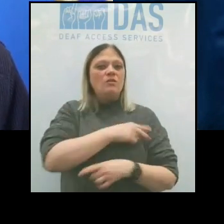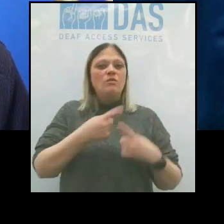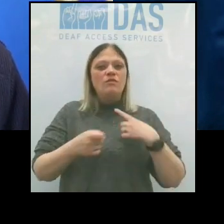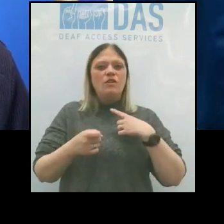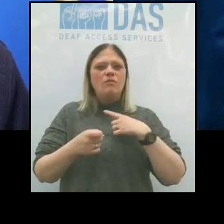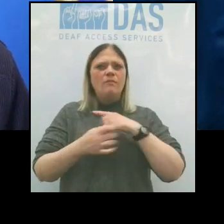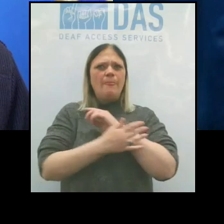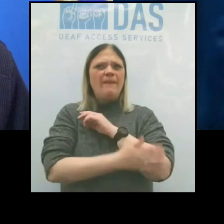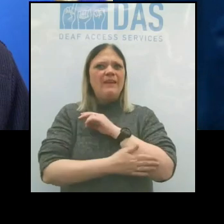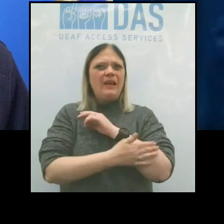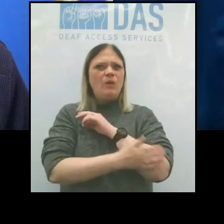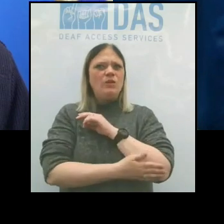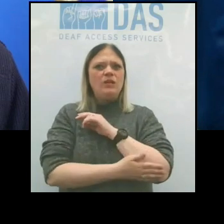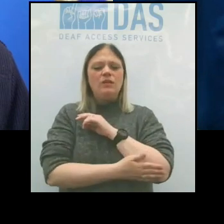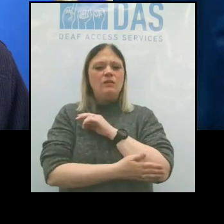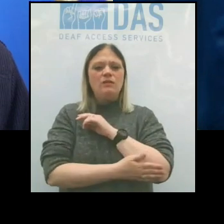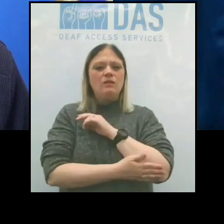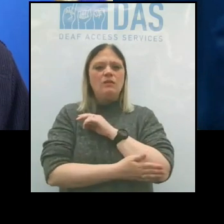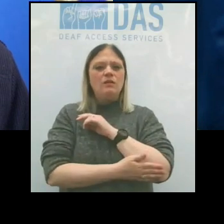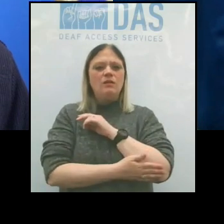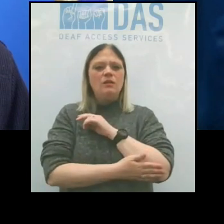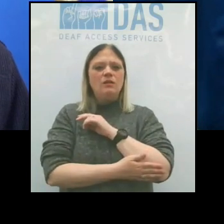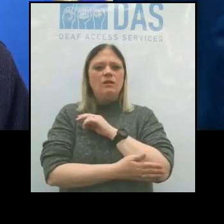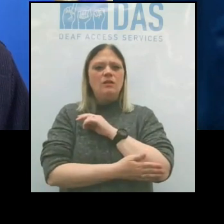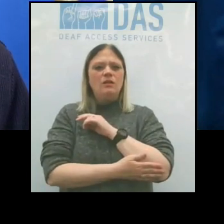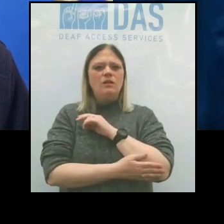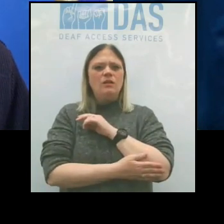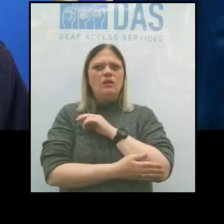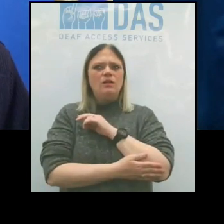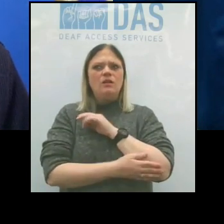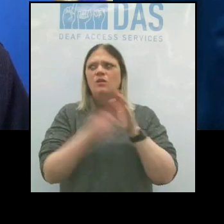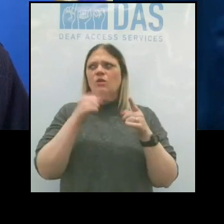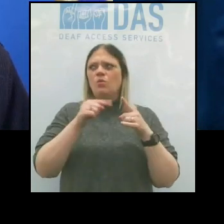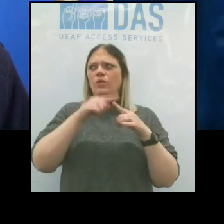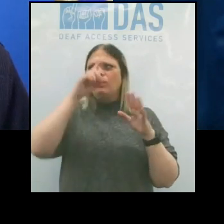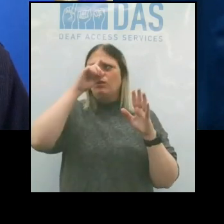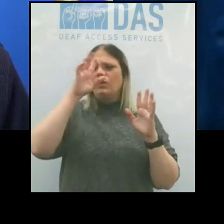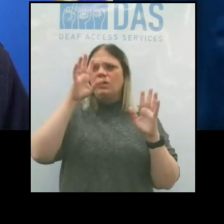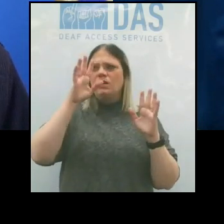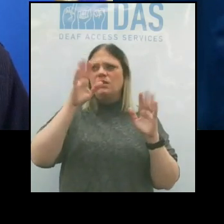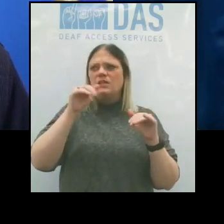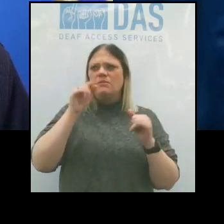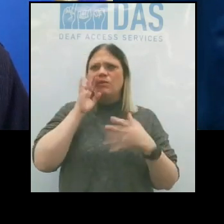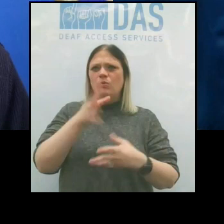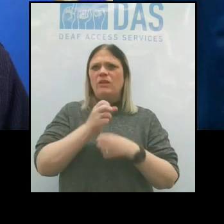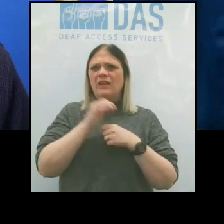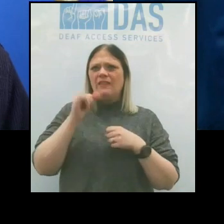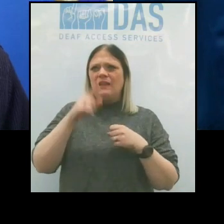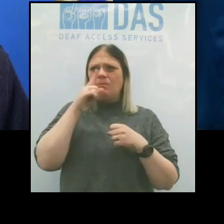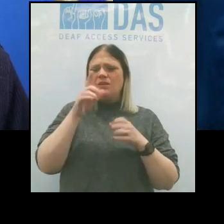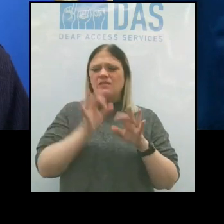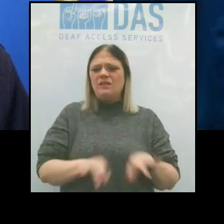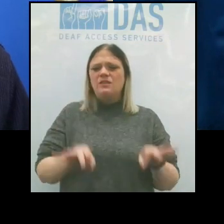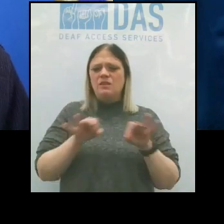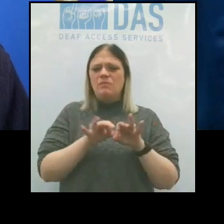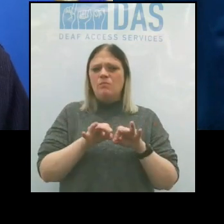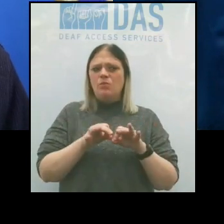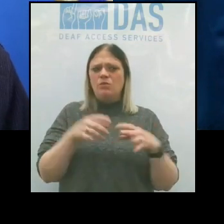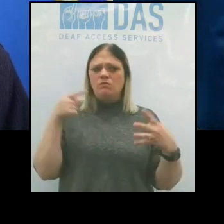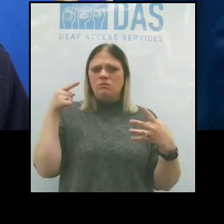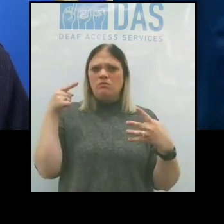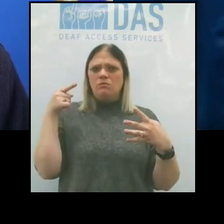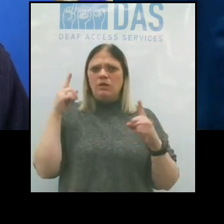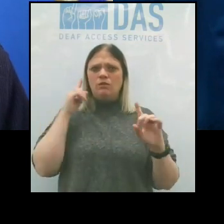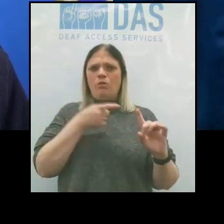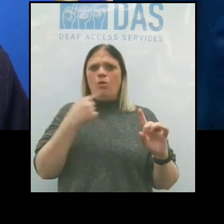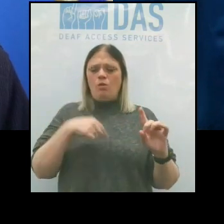county. I'm wondering when you anticipate you're going to be getting that, because obviously that is very much a key metric that everyone is looking at. And